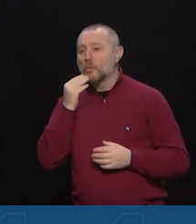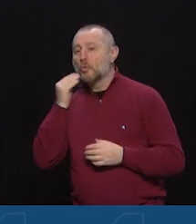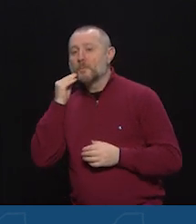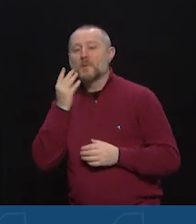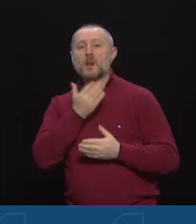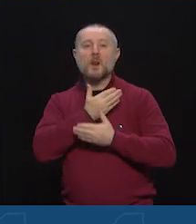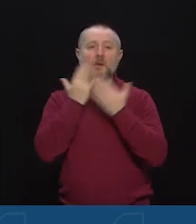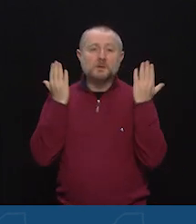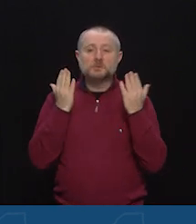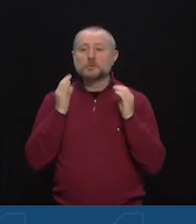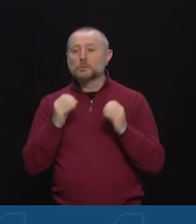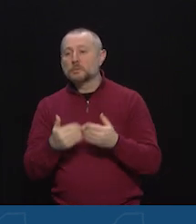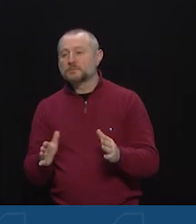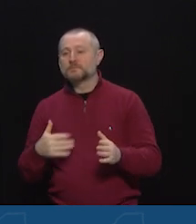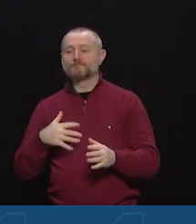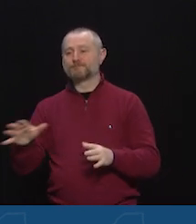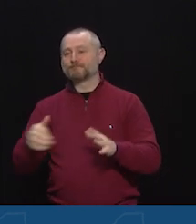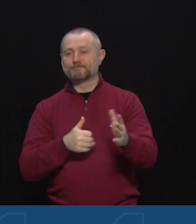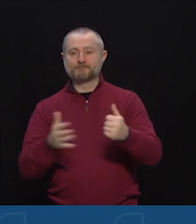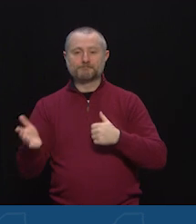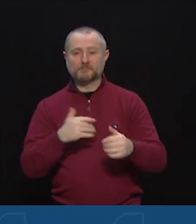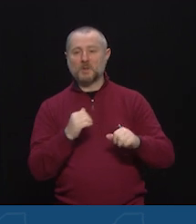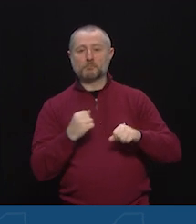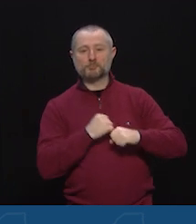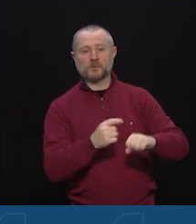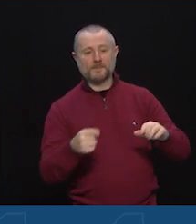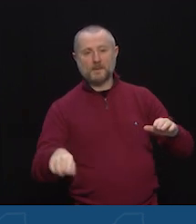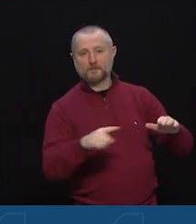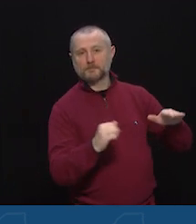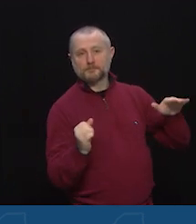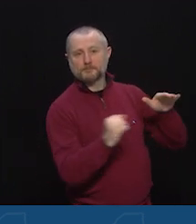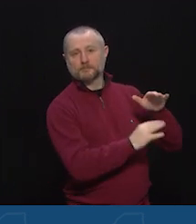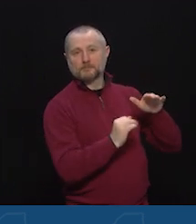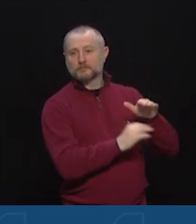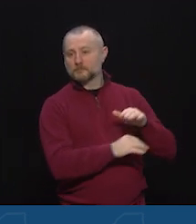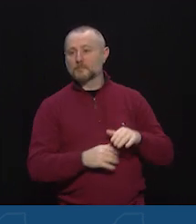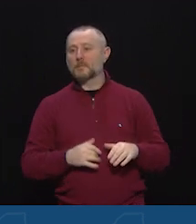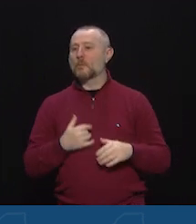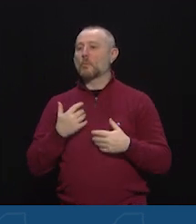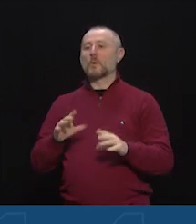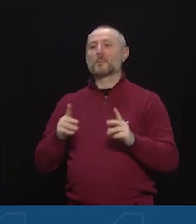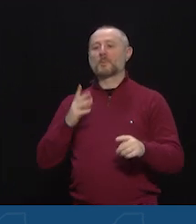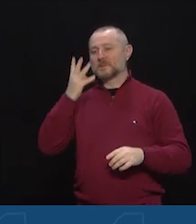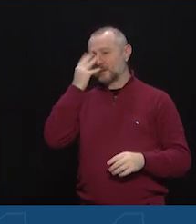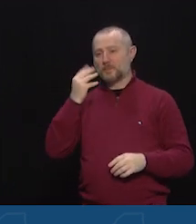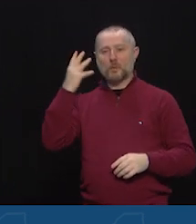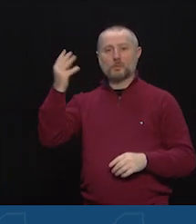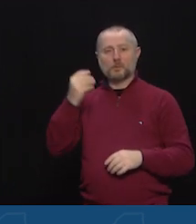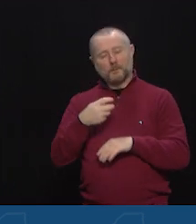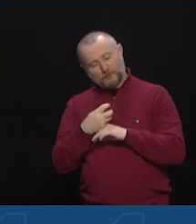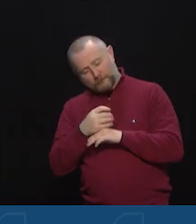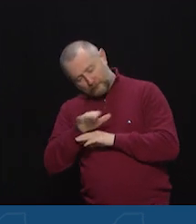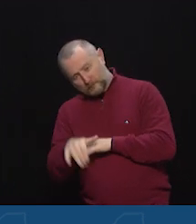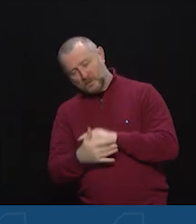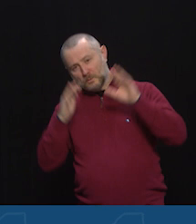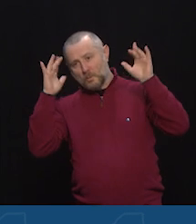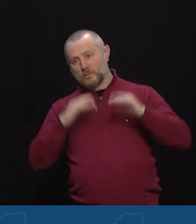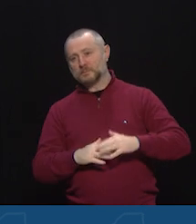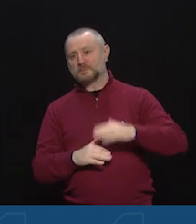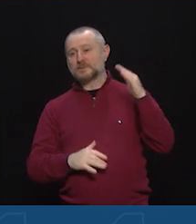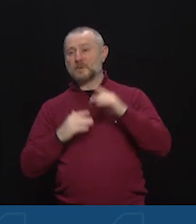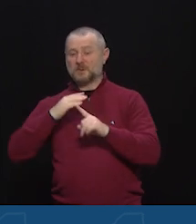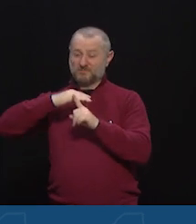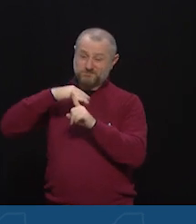off the street to provide shelter. Those who may be out there, we have the teams out there, because the temperatures that we are looking